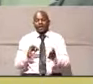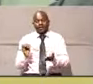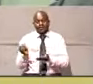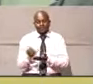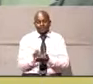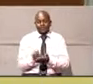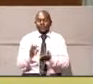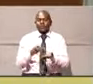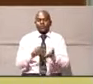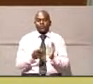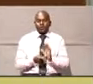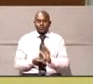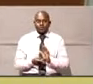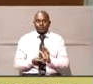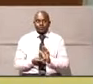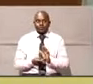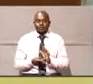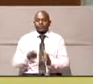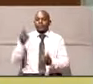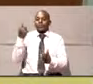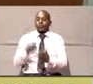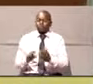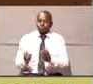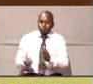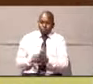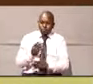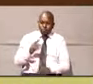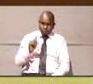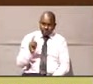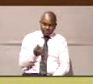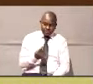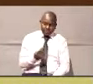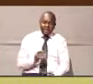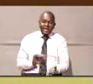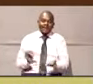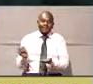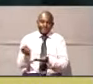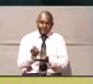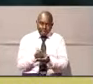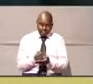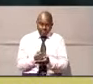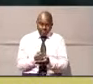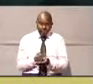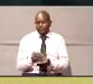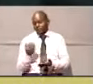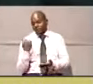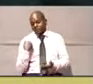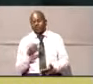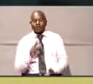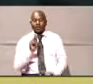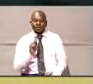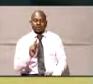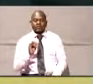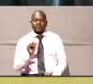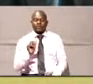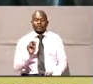bringing projects. What came first was the investor. The former Changkwanzi District Land